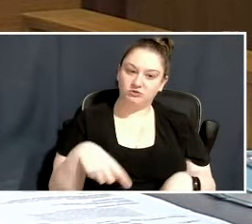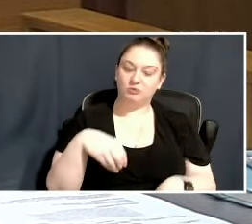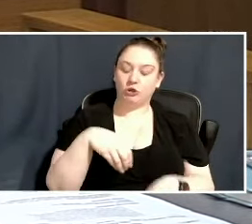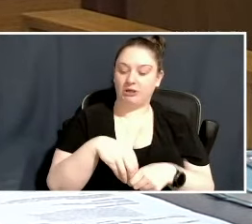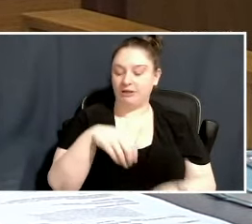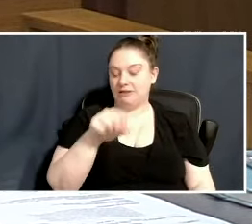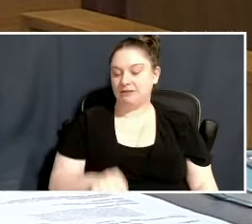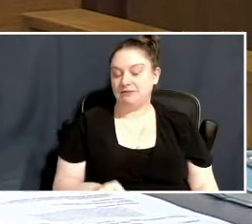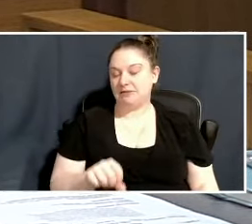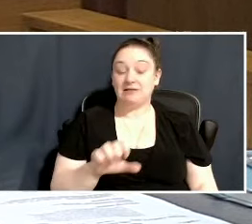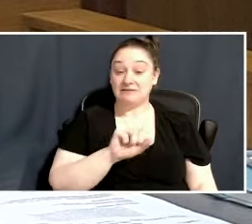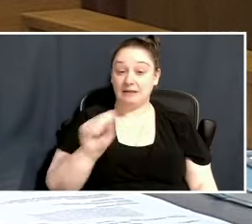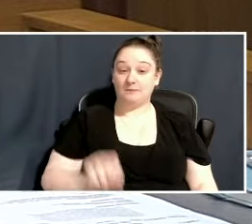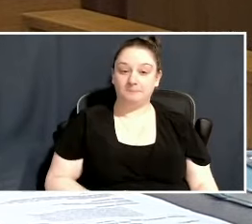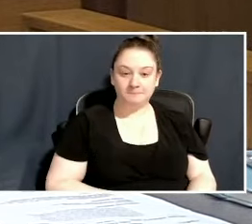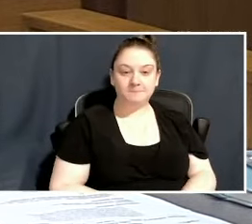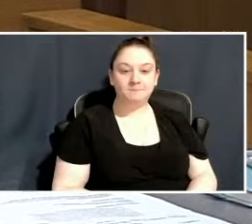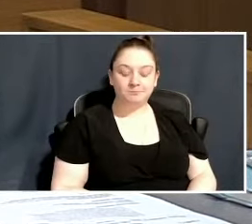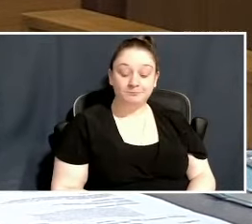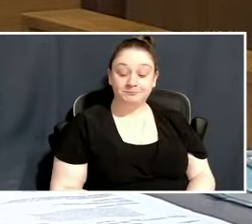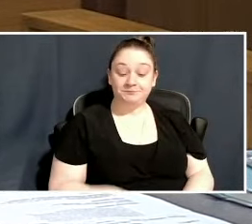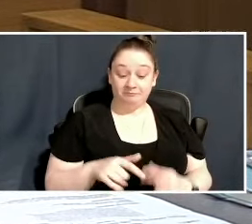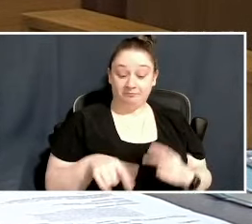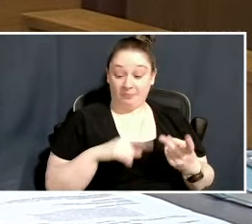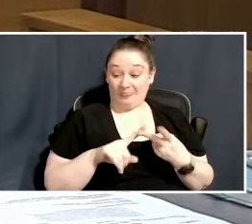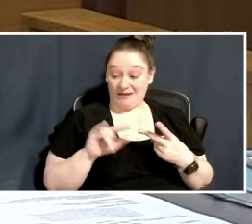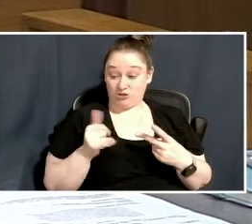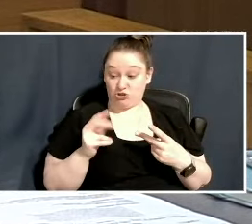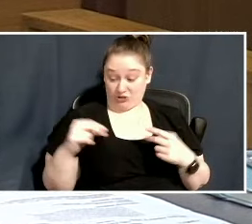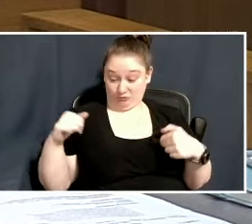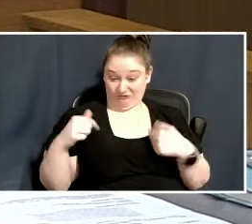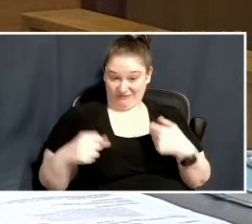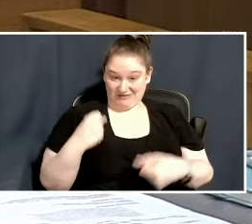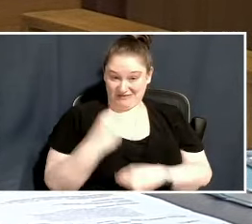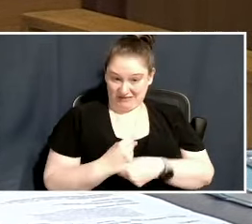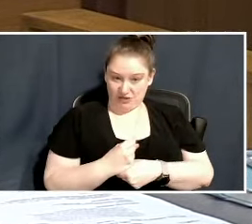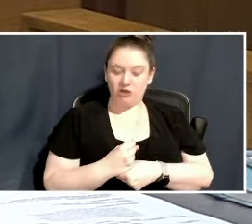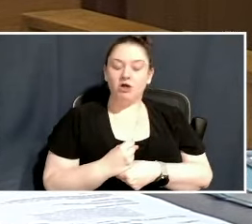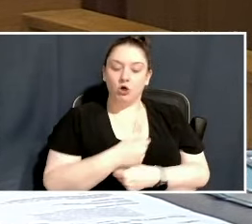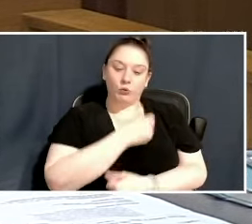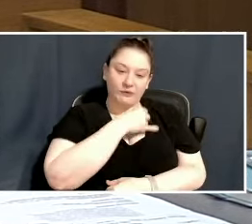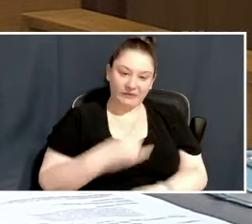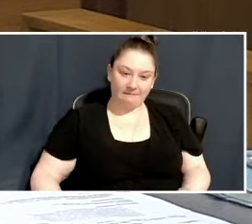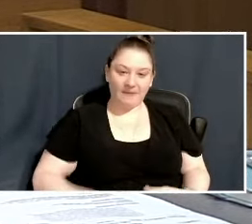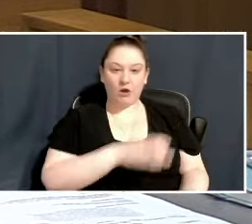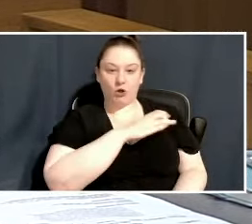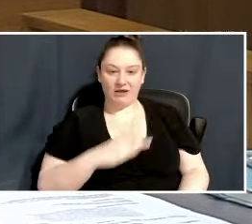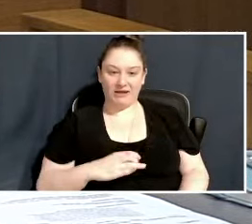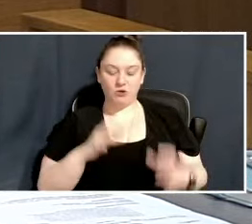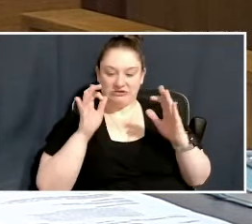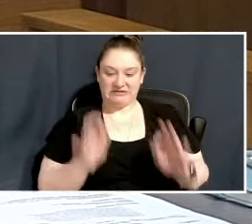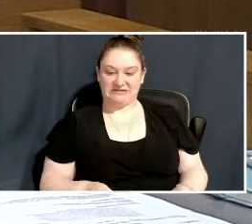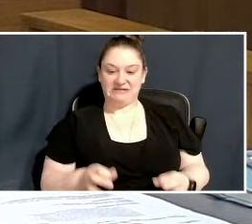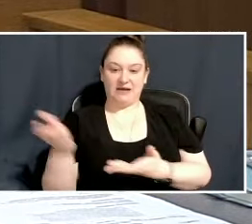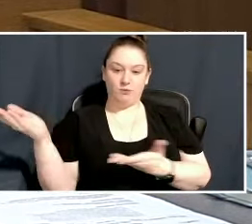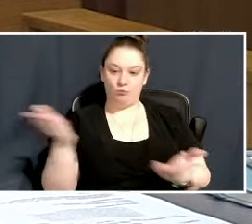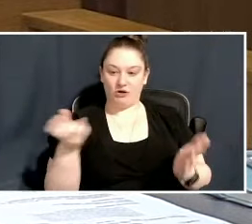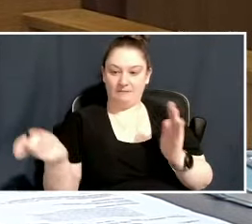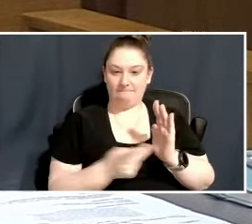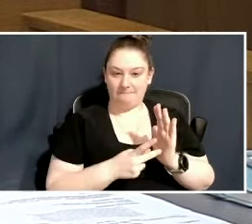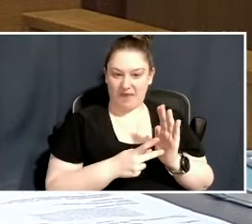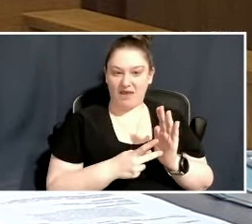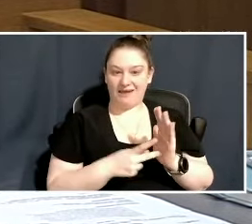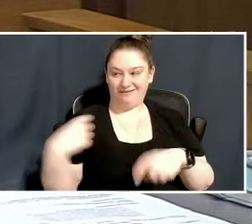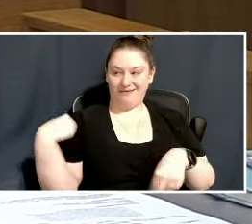mayor and the council collectively made the decision to bring commercial air service back to Salem for the first time since